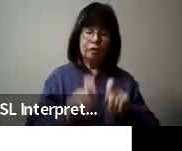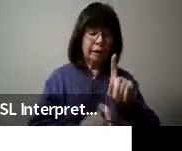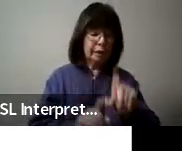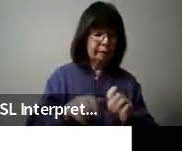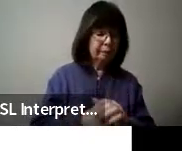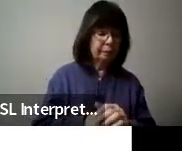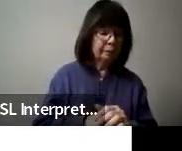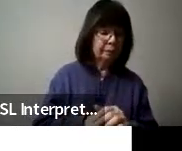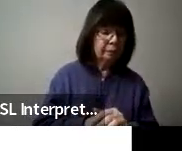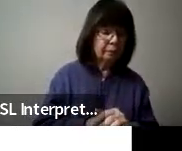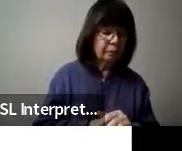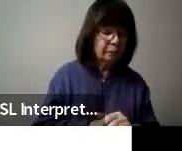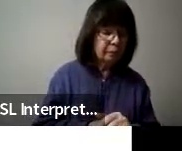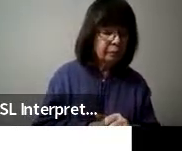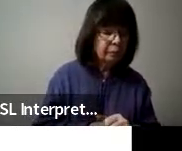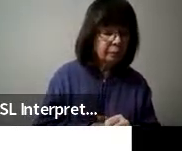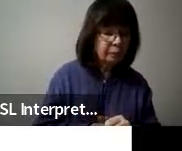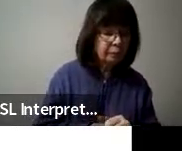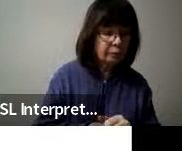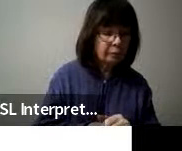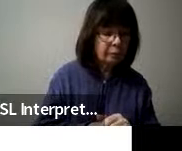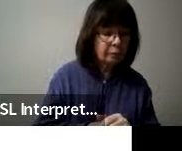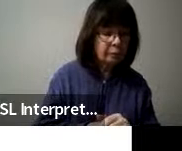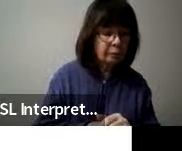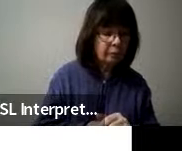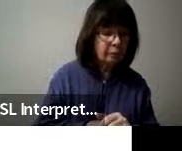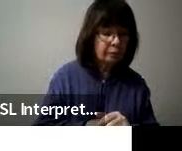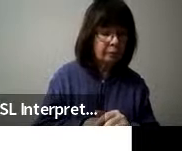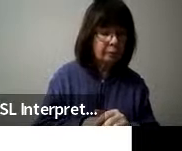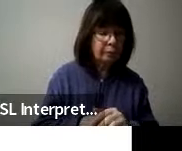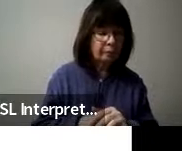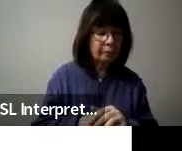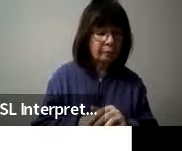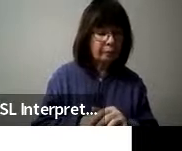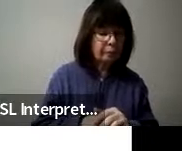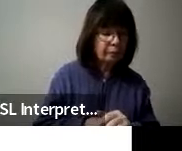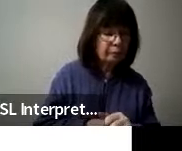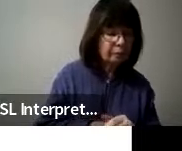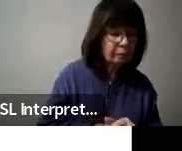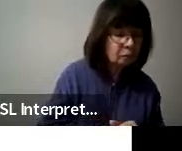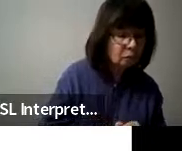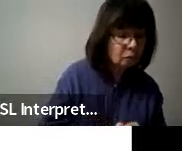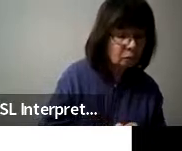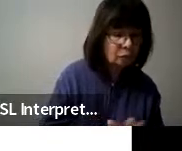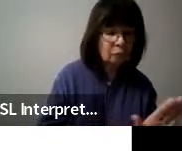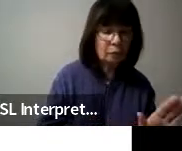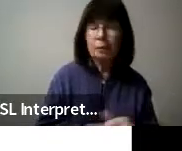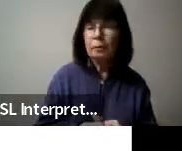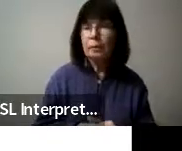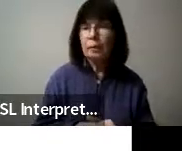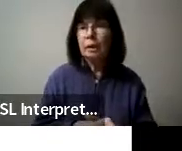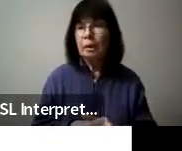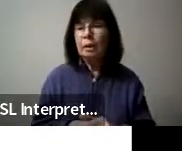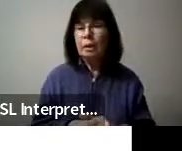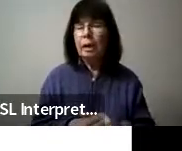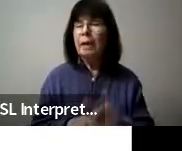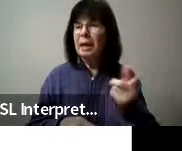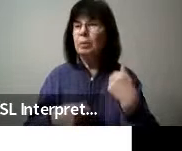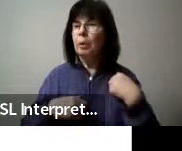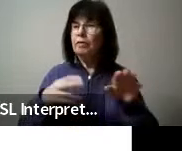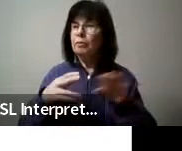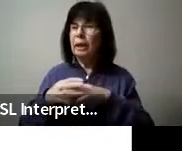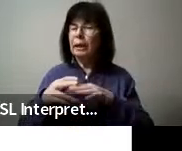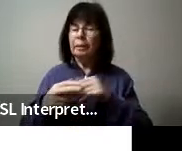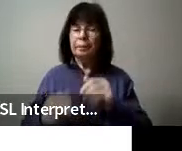and then will lead us and instruct us into the breakout sessions that will happen after. Thank you,